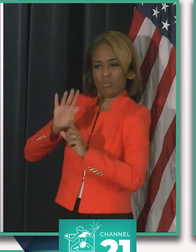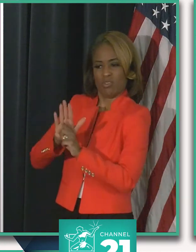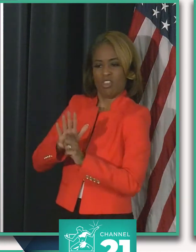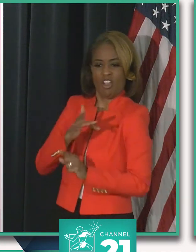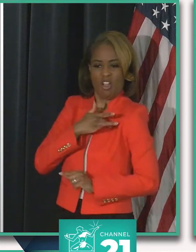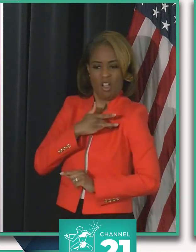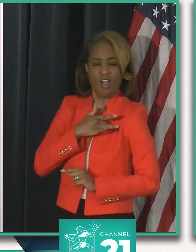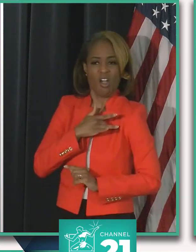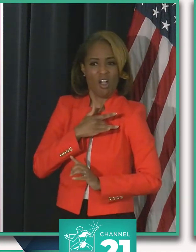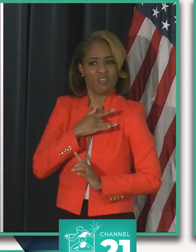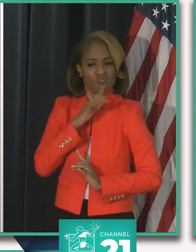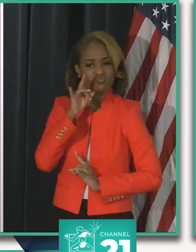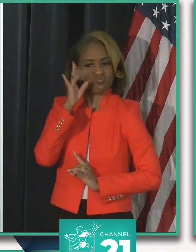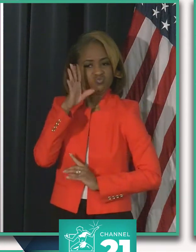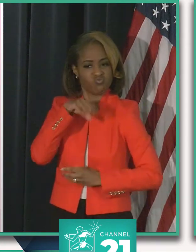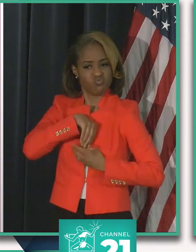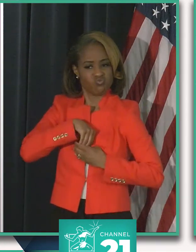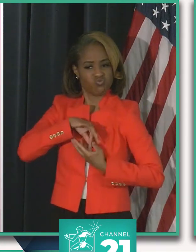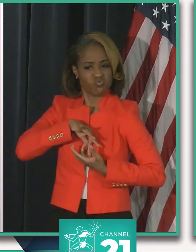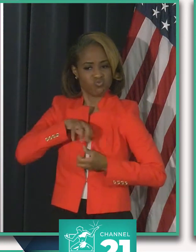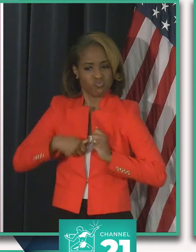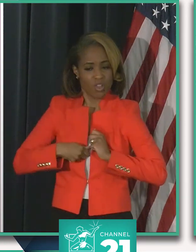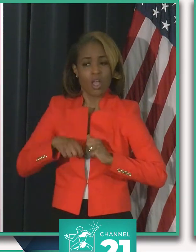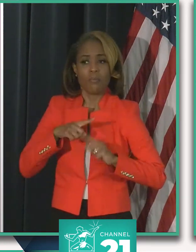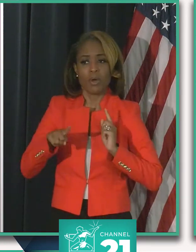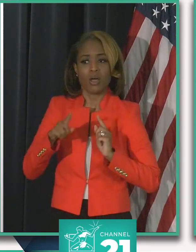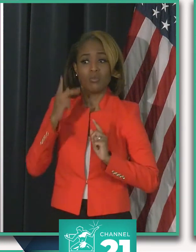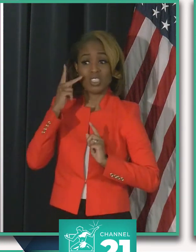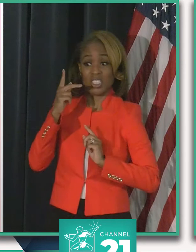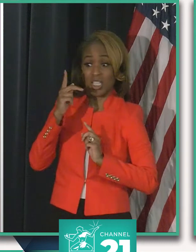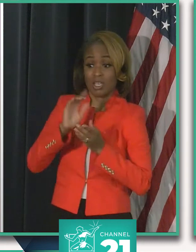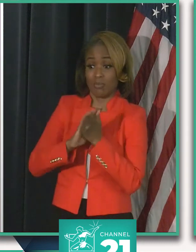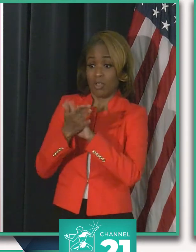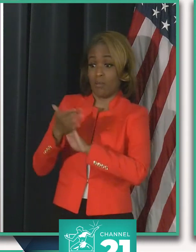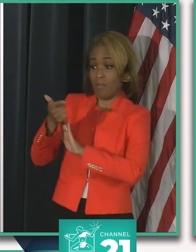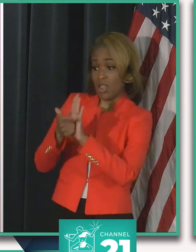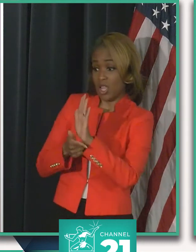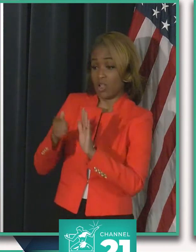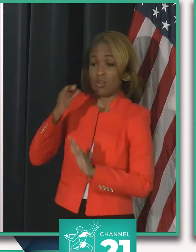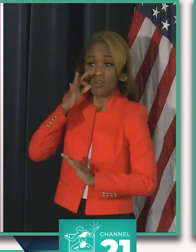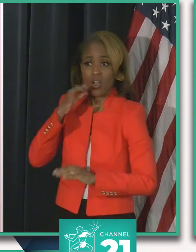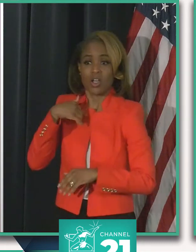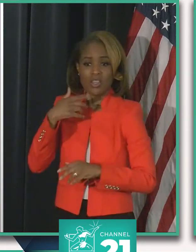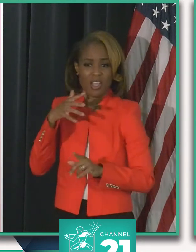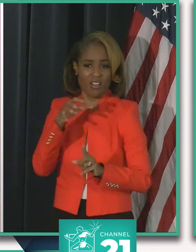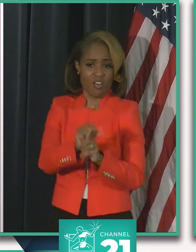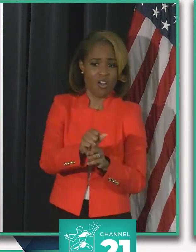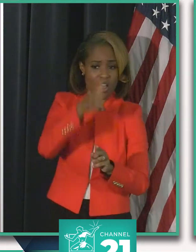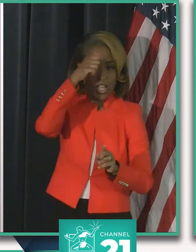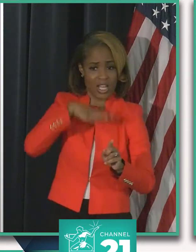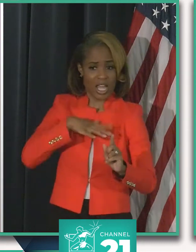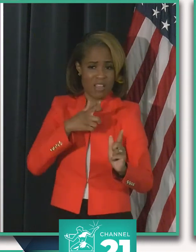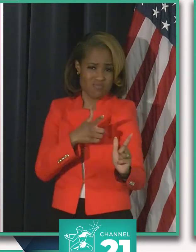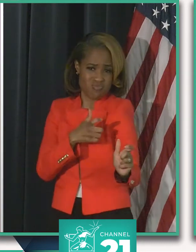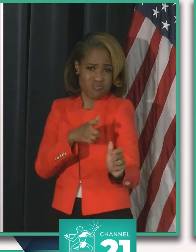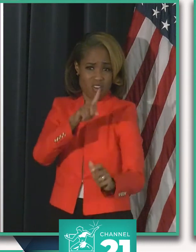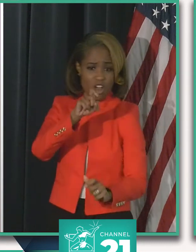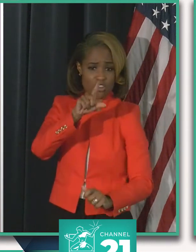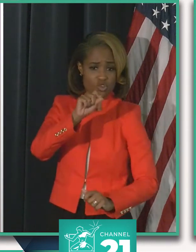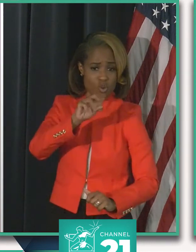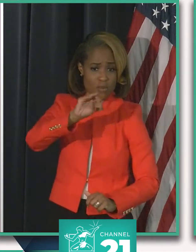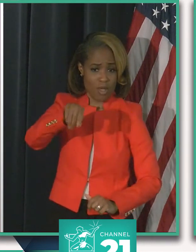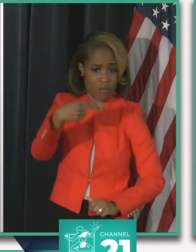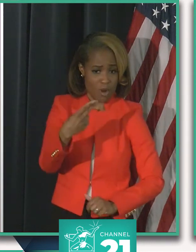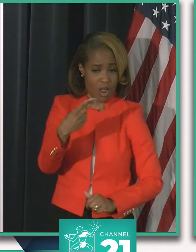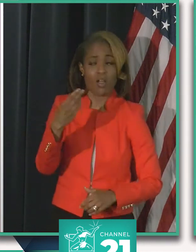also seeing with all of this legalization of marijuana, they just caught a guy speeding 120 miles. And I know Chief Craig, no, I